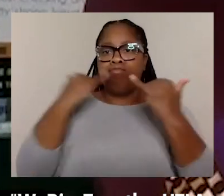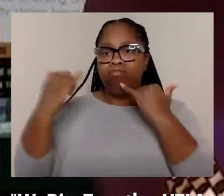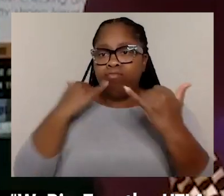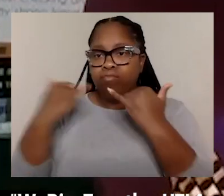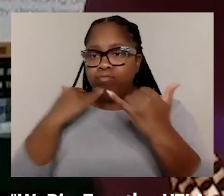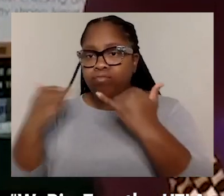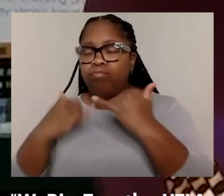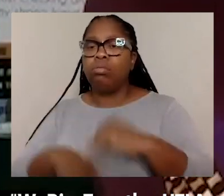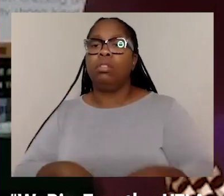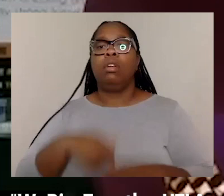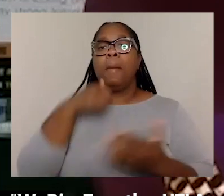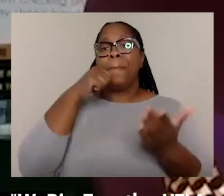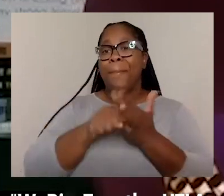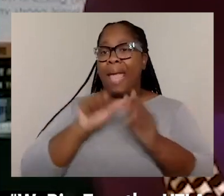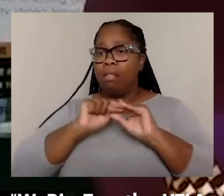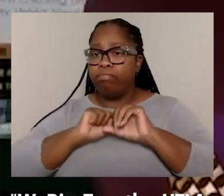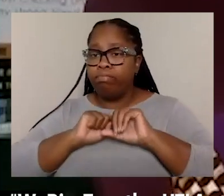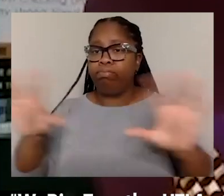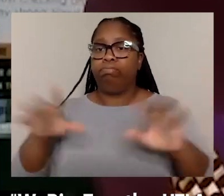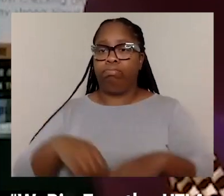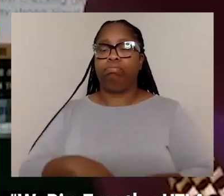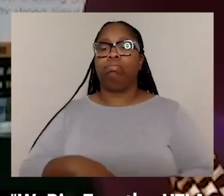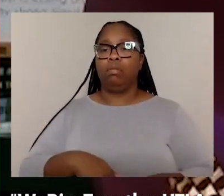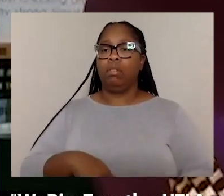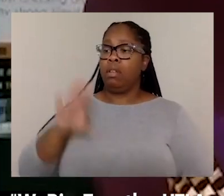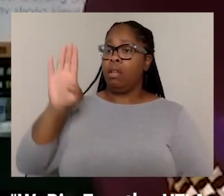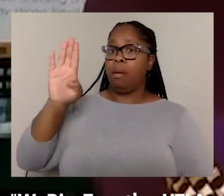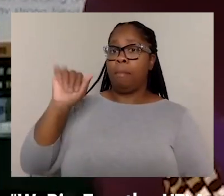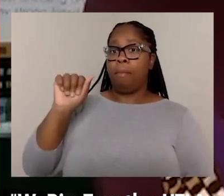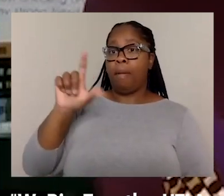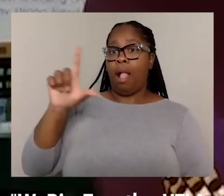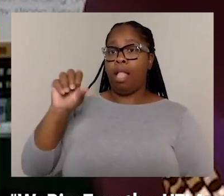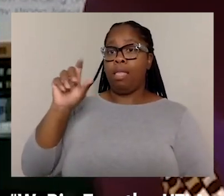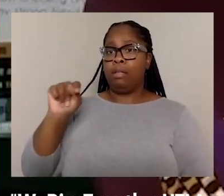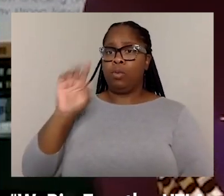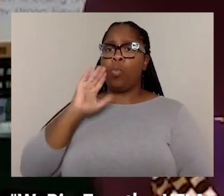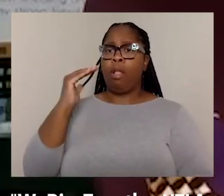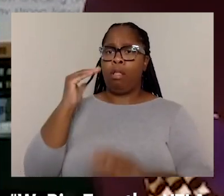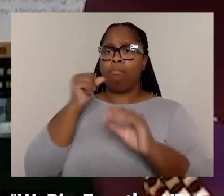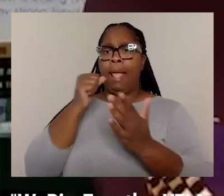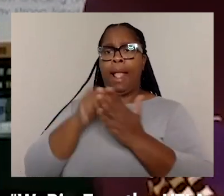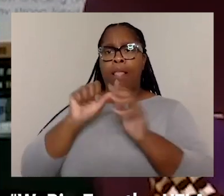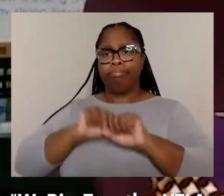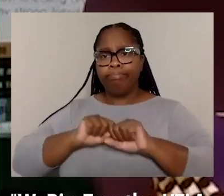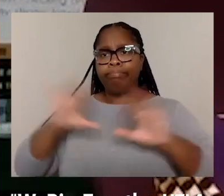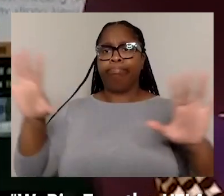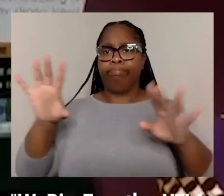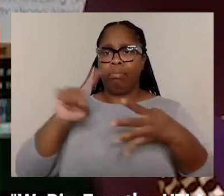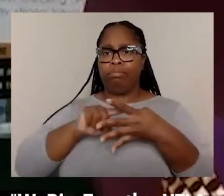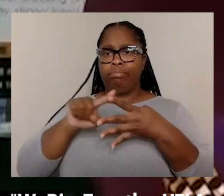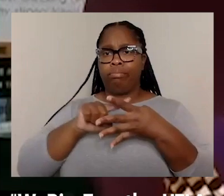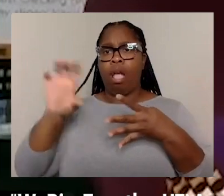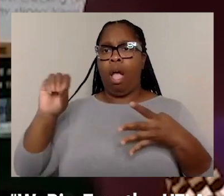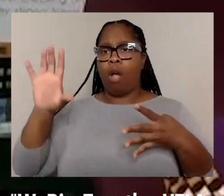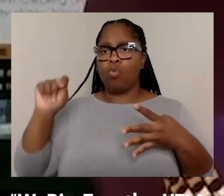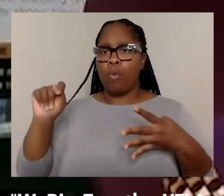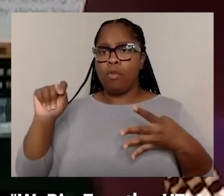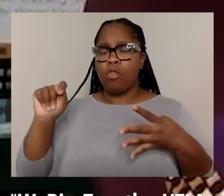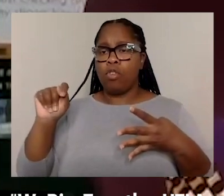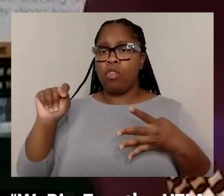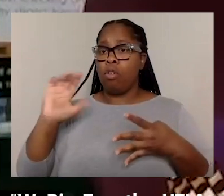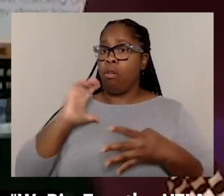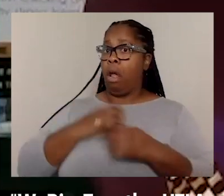mail. Ballots drop the first week of October. Millions will be spent by